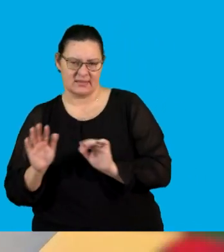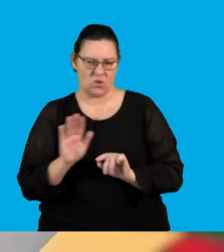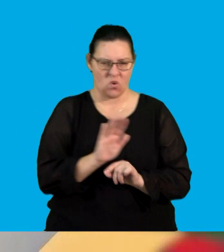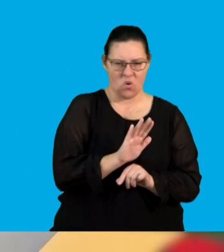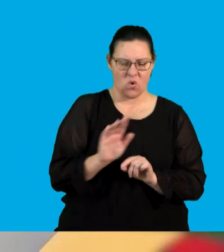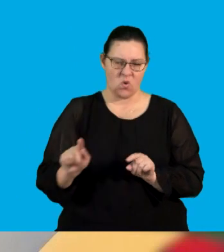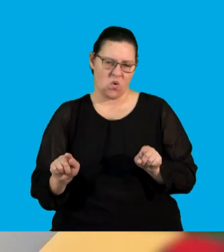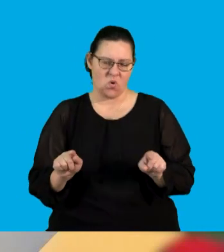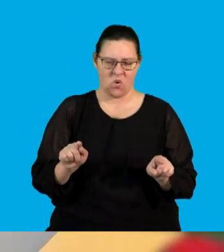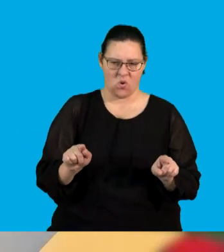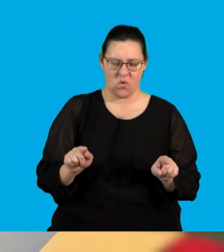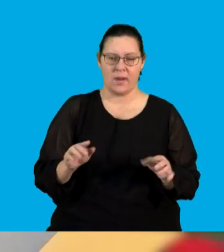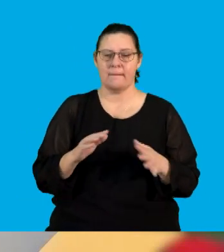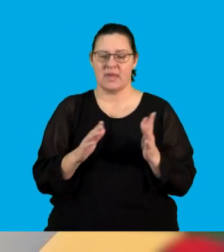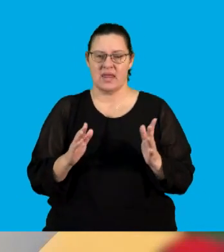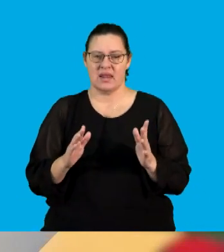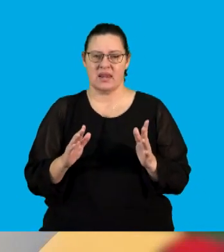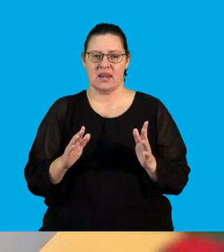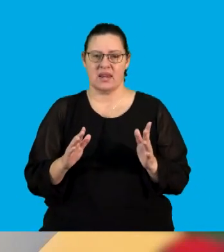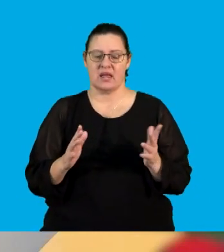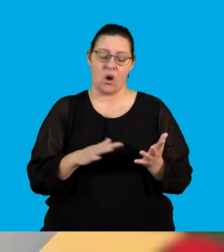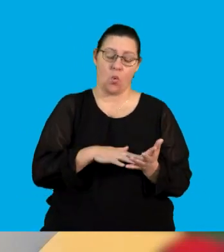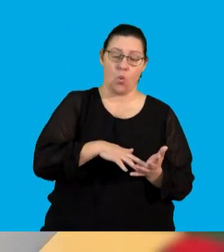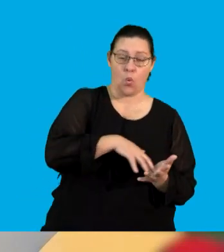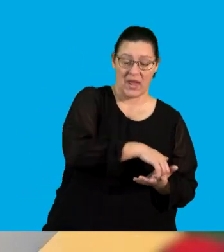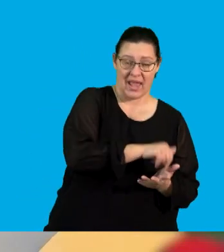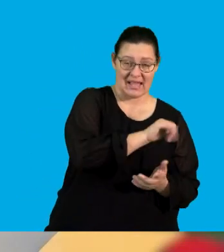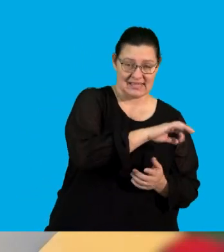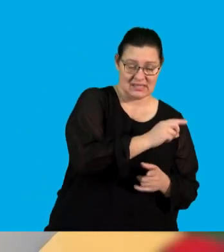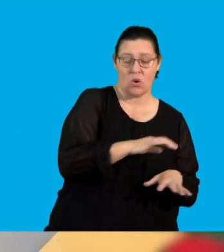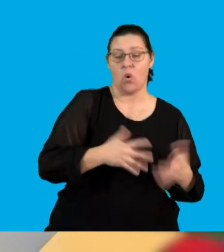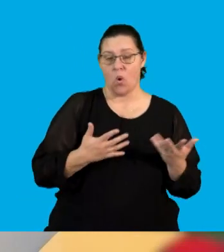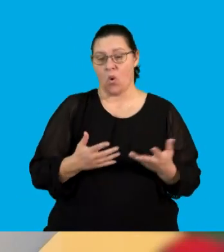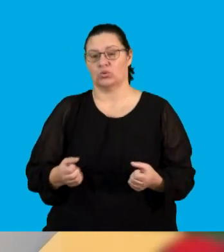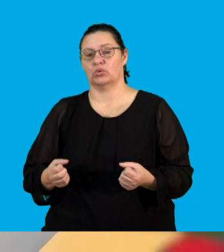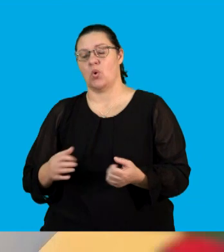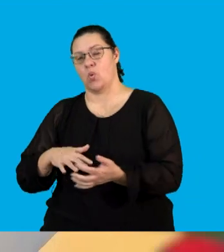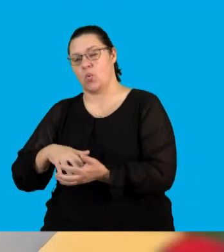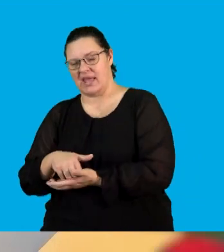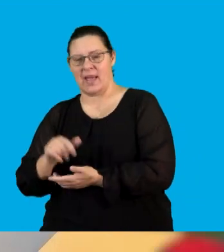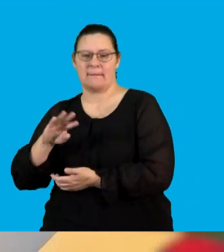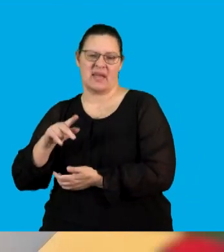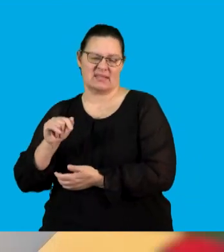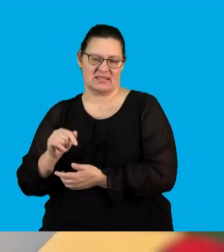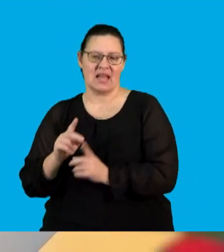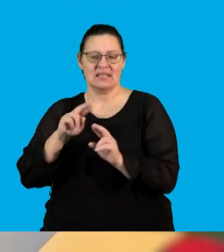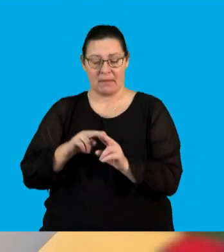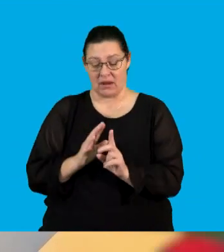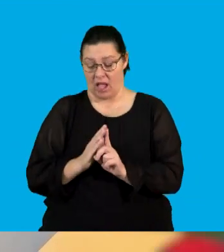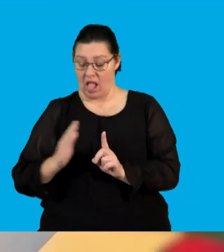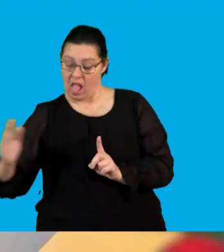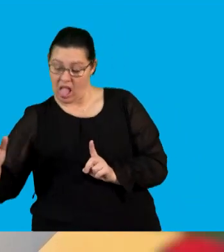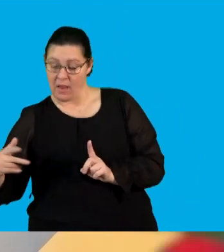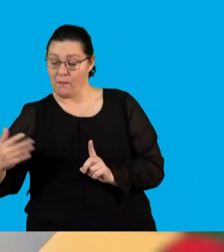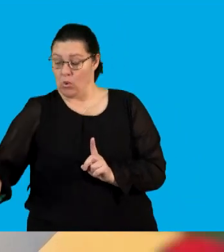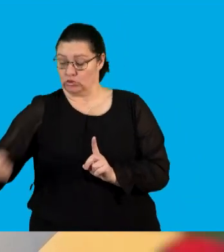being either 8 or 9, those substances are going to be regarded as either weak or strong acid, depending on where they are. To the